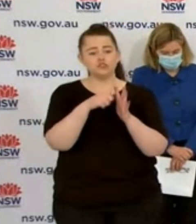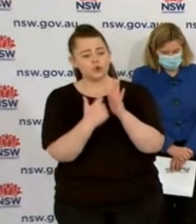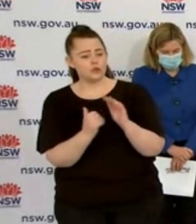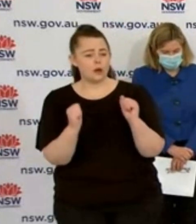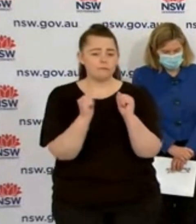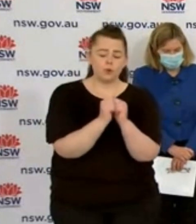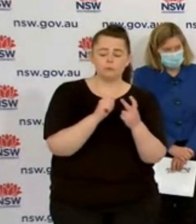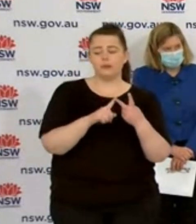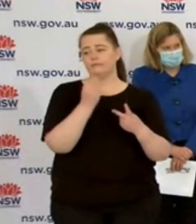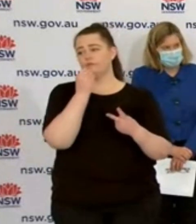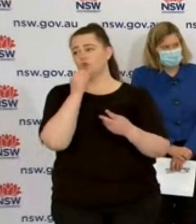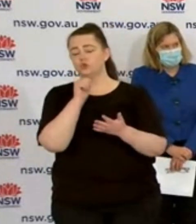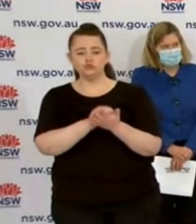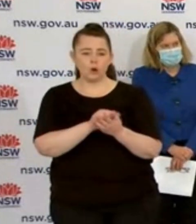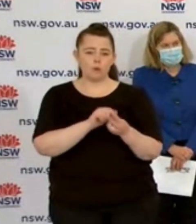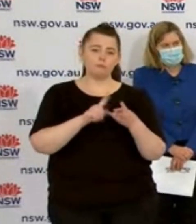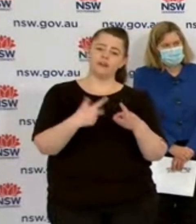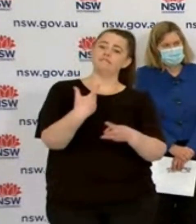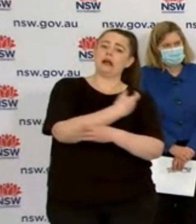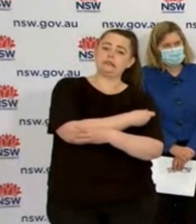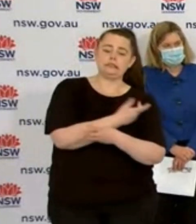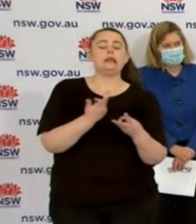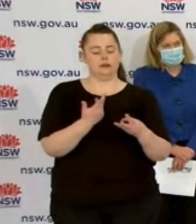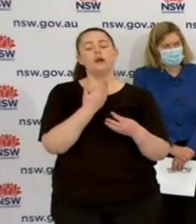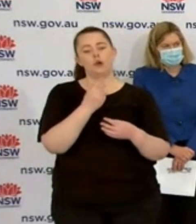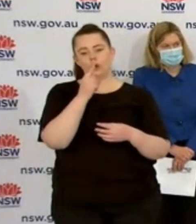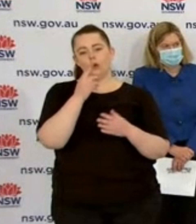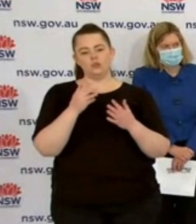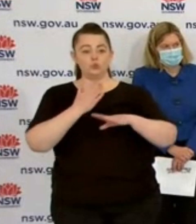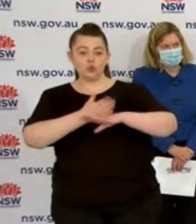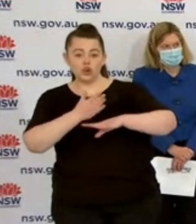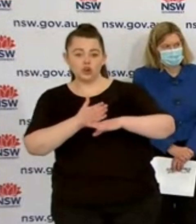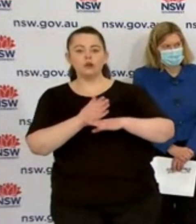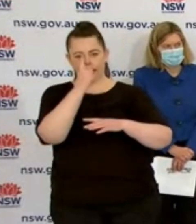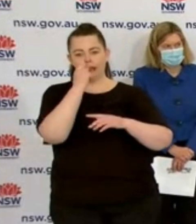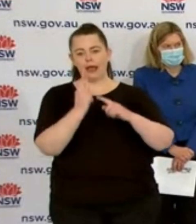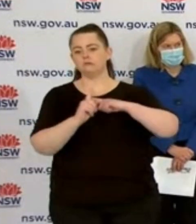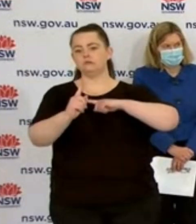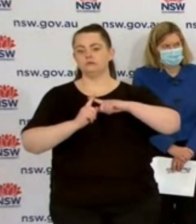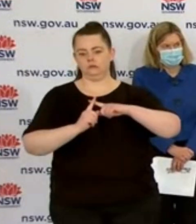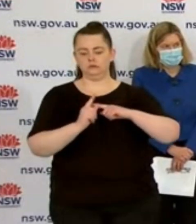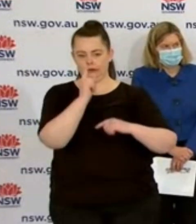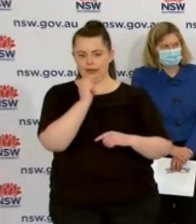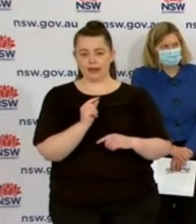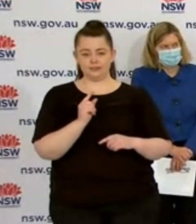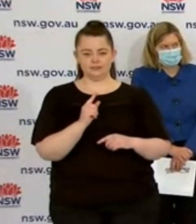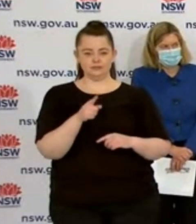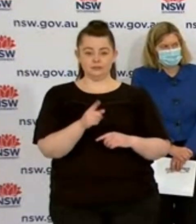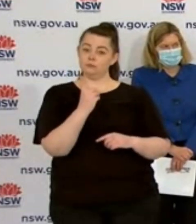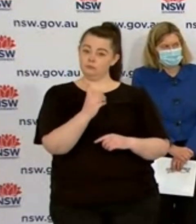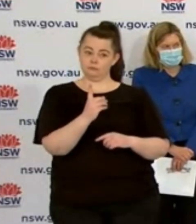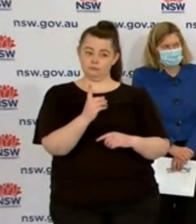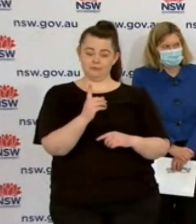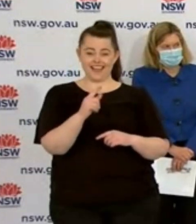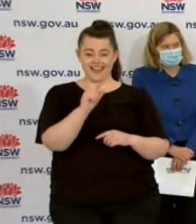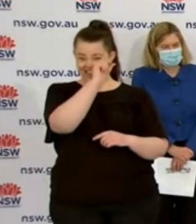course for groceries. But the reality is if we do the right thing over the next 7 days, this lockdown in the regions will be short, sharp, but